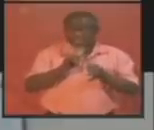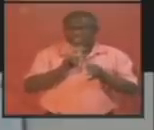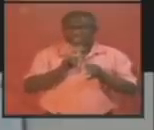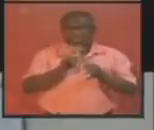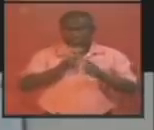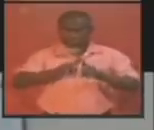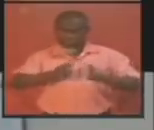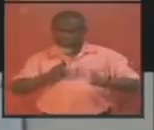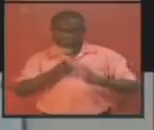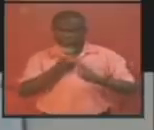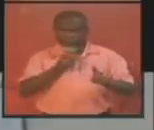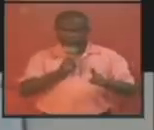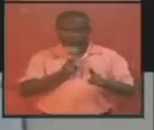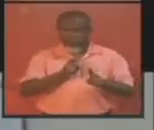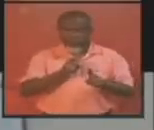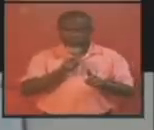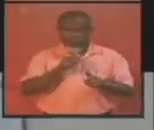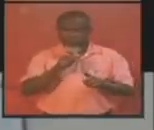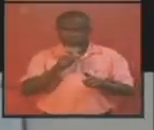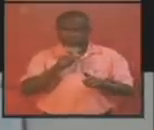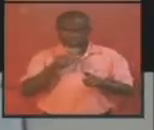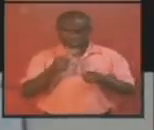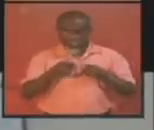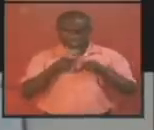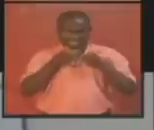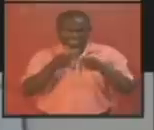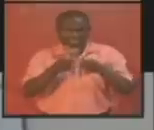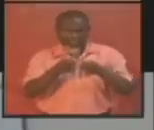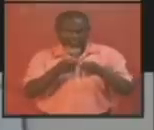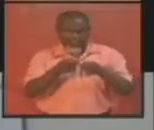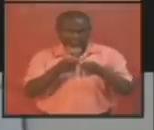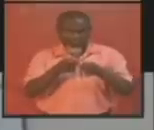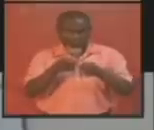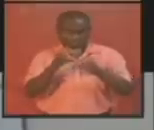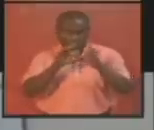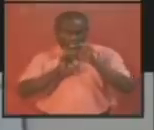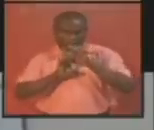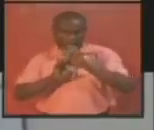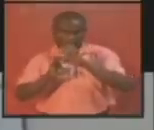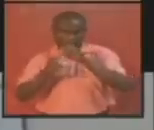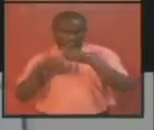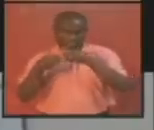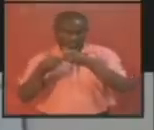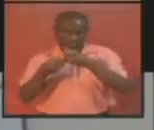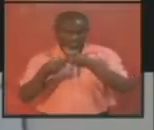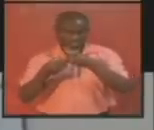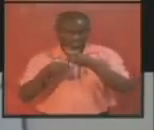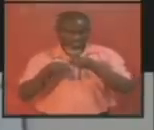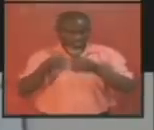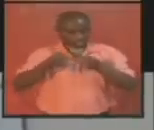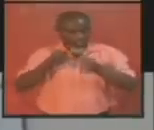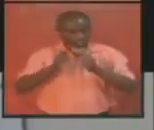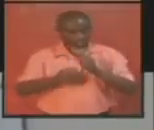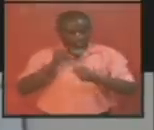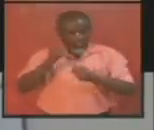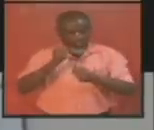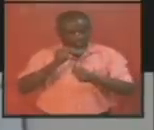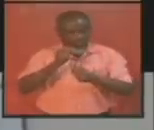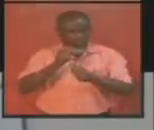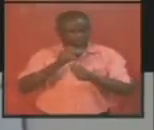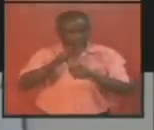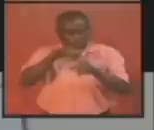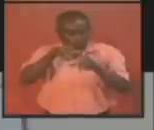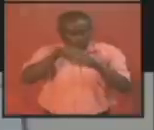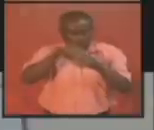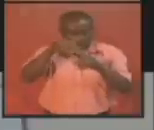would be making a humanitarian donation to CARICOM. Was Trinidad and Tobago included in that initiative? And are the vaccines you're talking